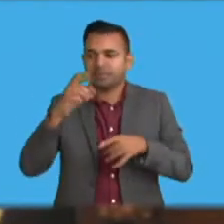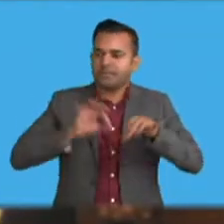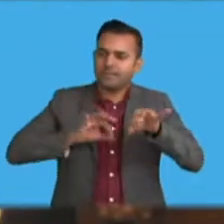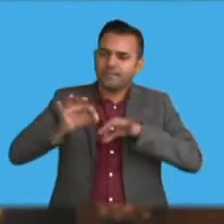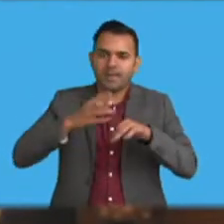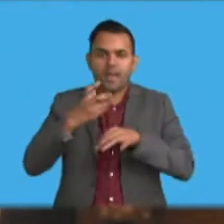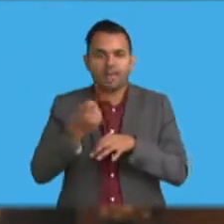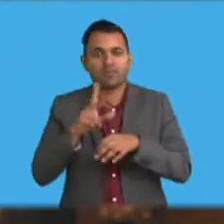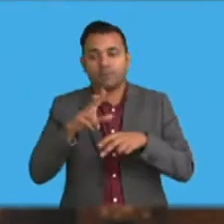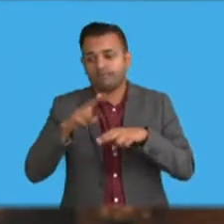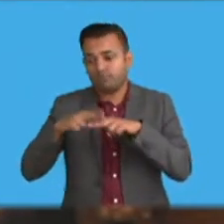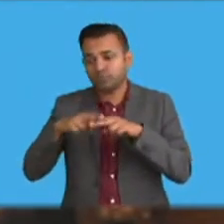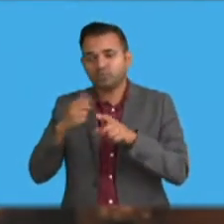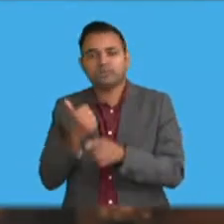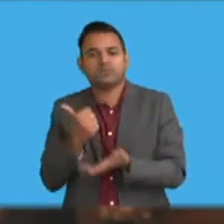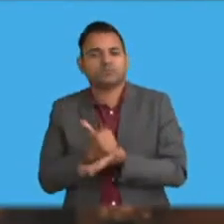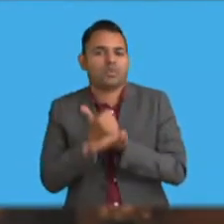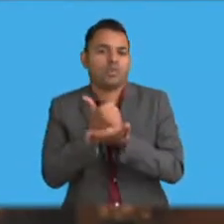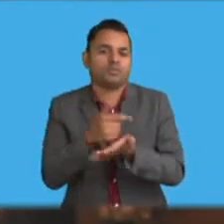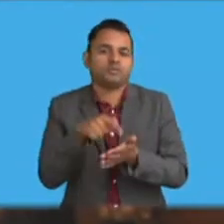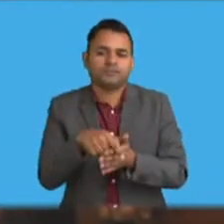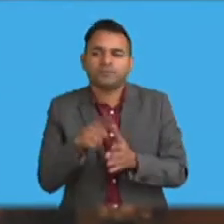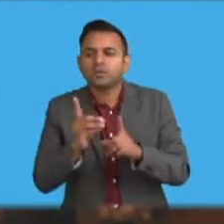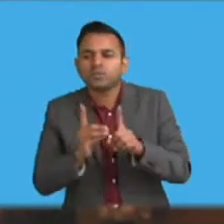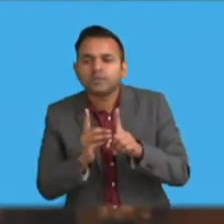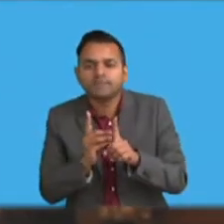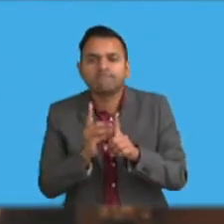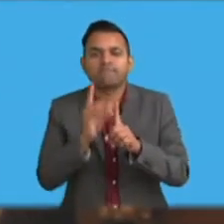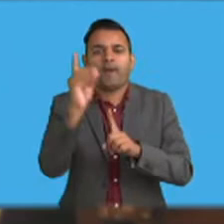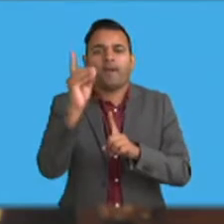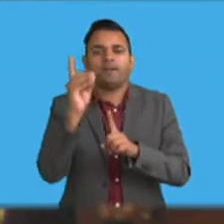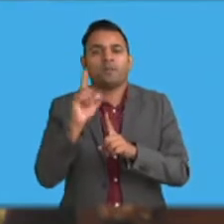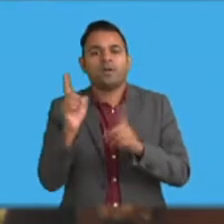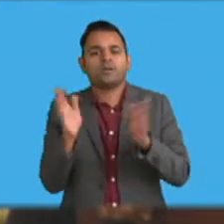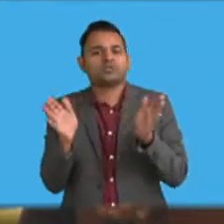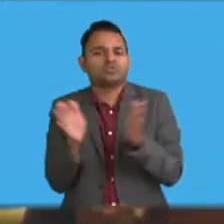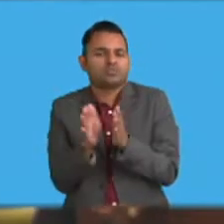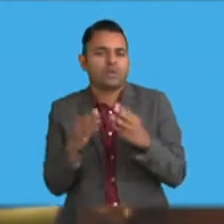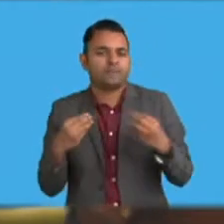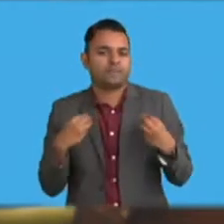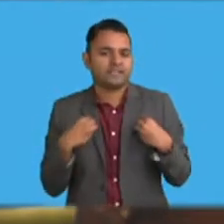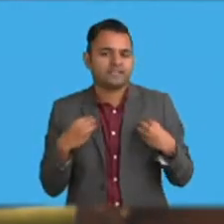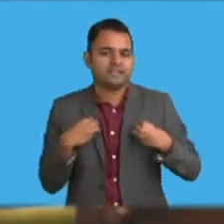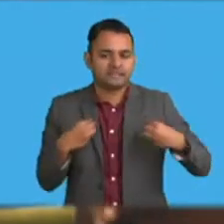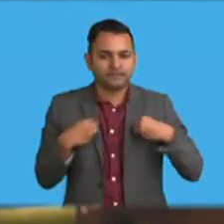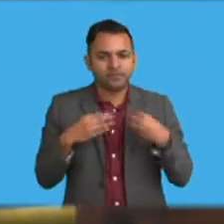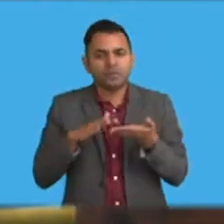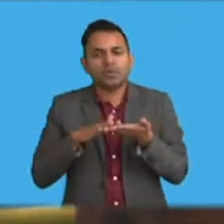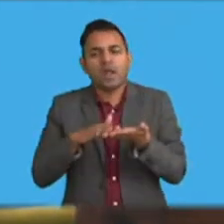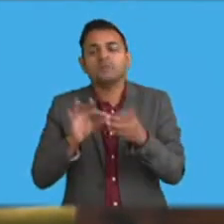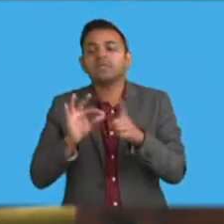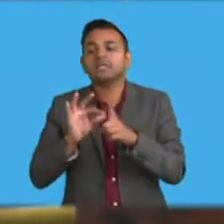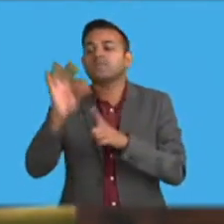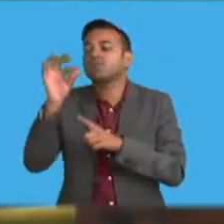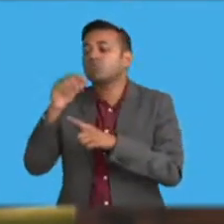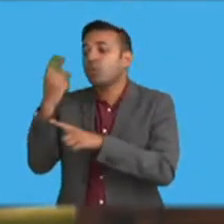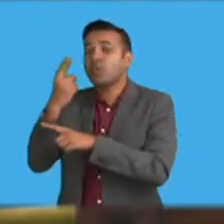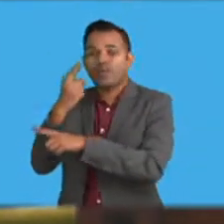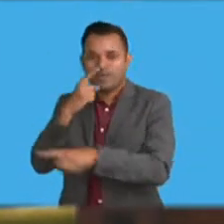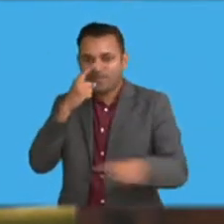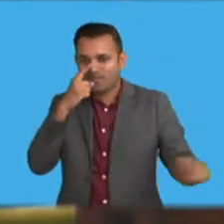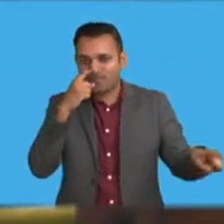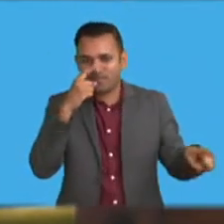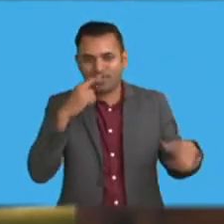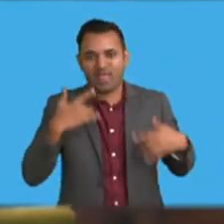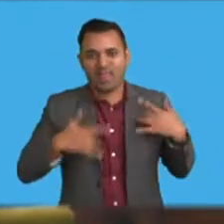development of micro and small medium enterprises to help improve the livelihoods of all Fijians, Madam Speaker.